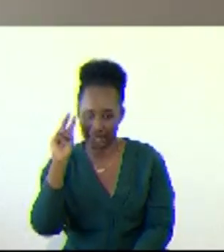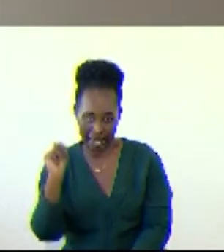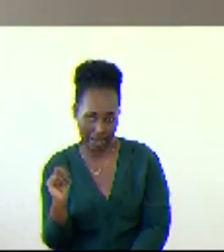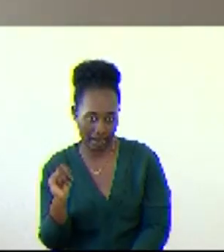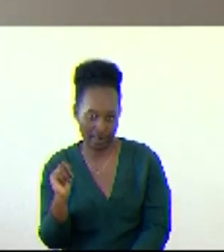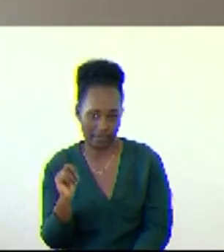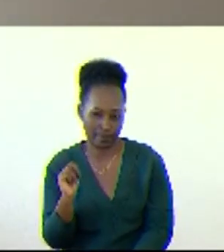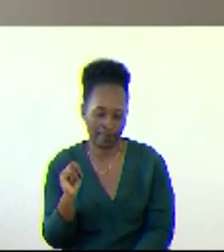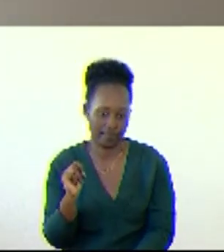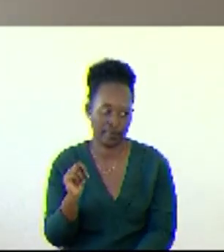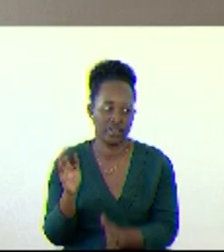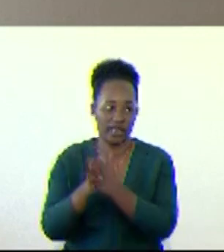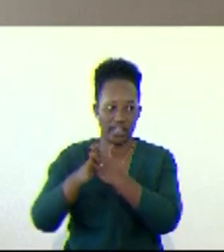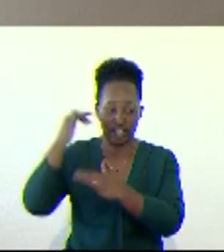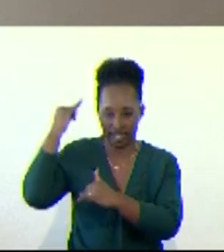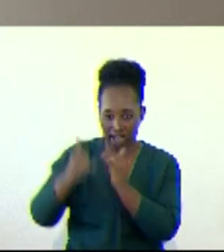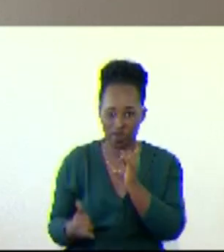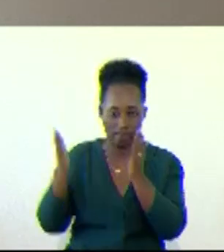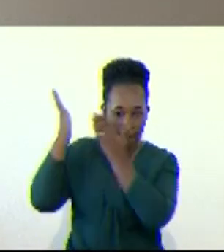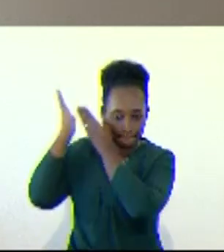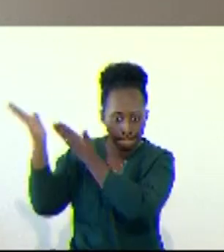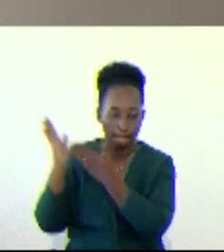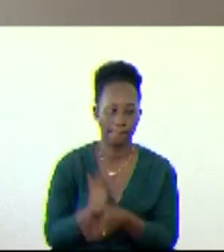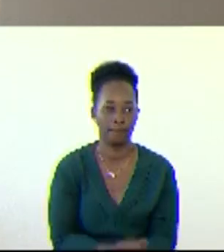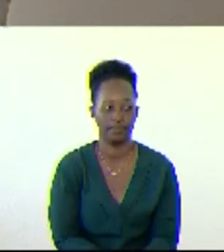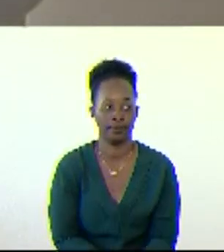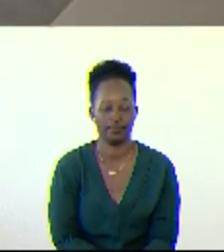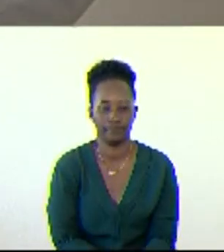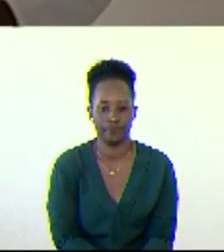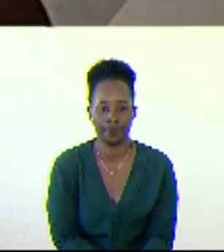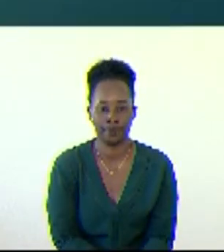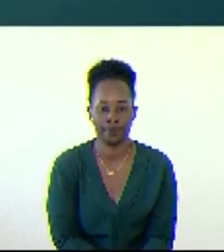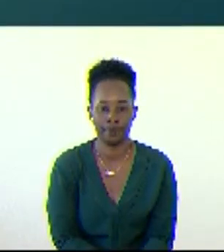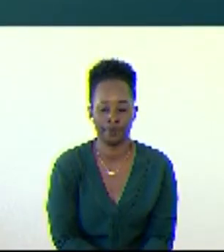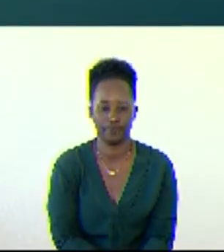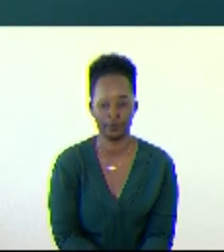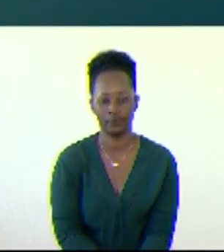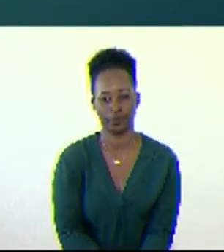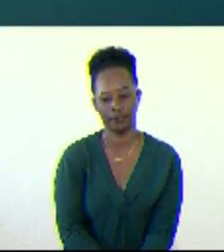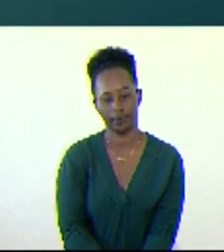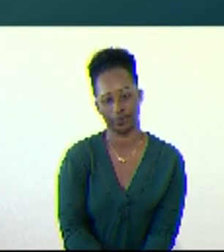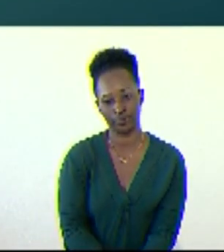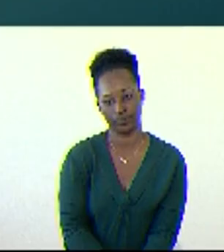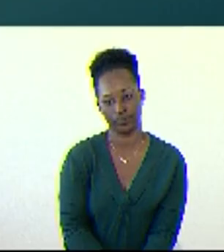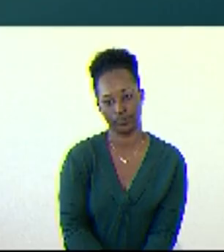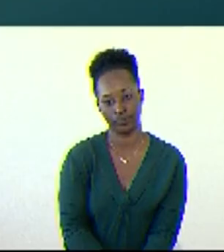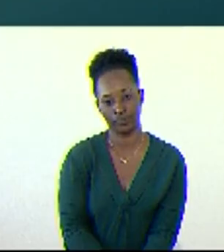here. And finally, we have a compound which is from a terminal